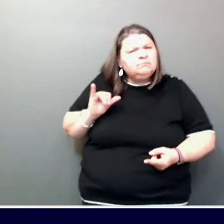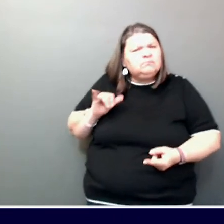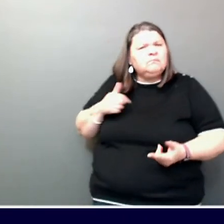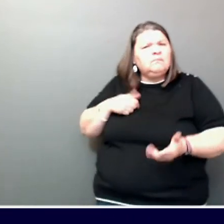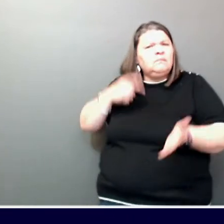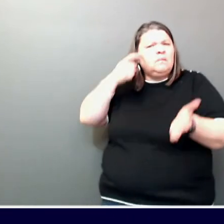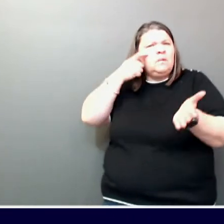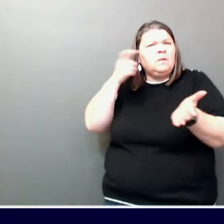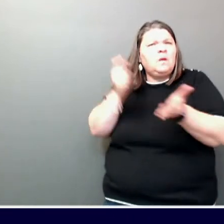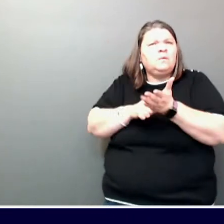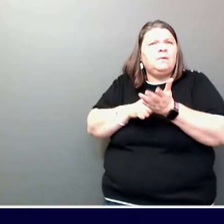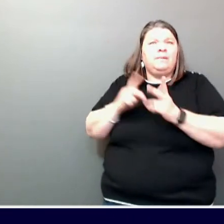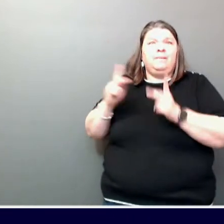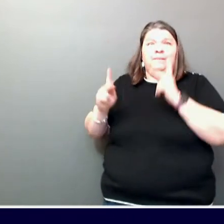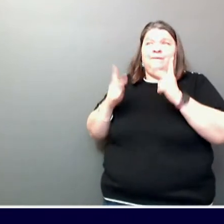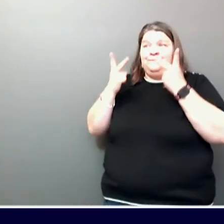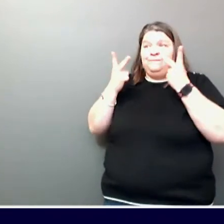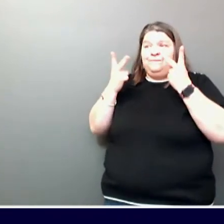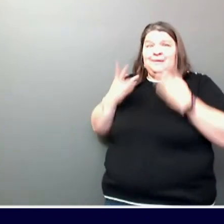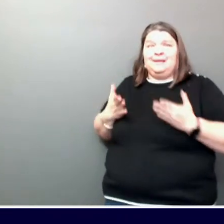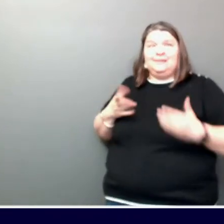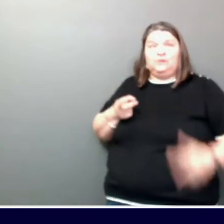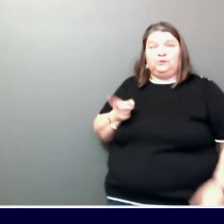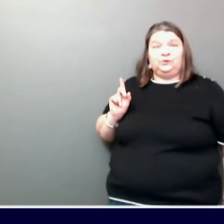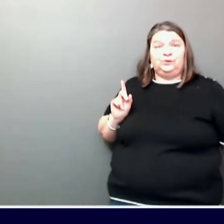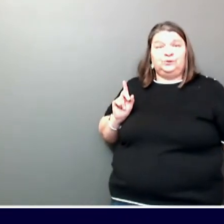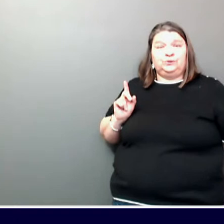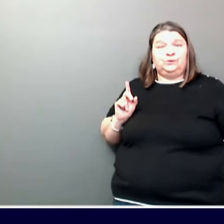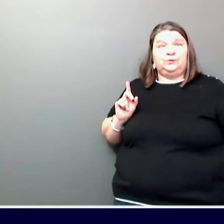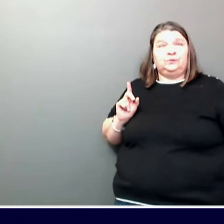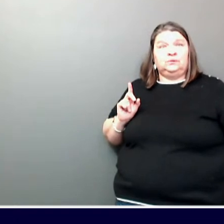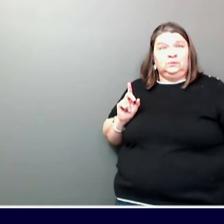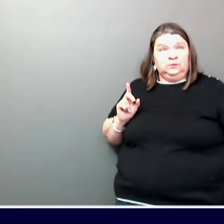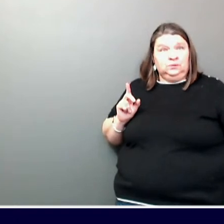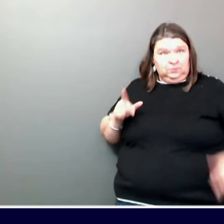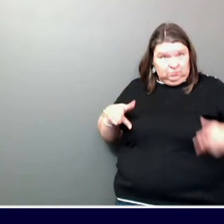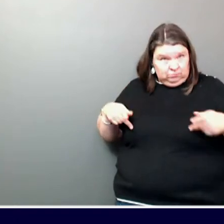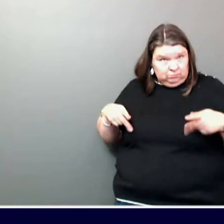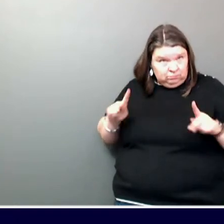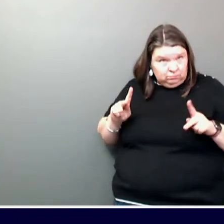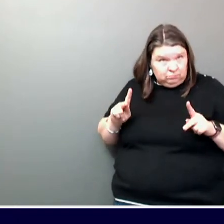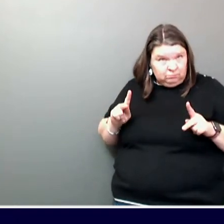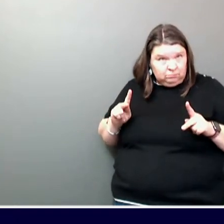visitation at hospitals have become less so. Like, for example, at Northern Light,